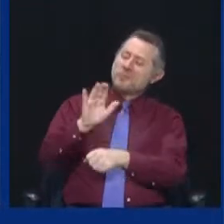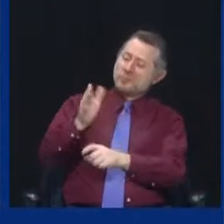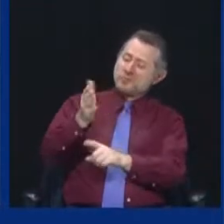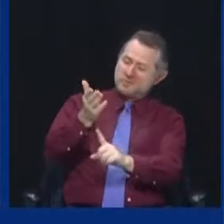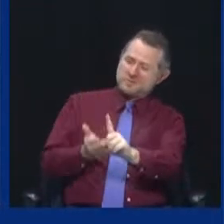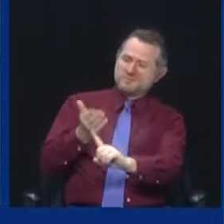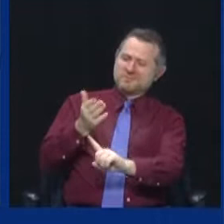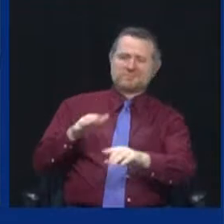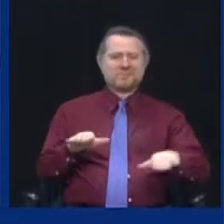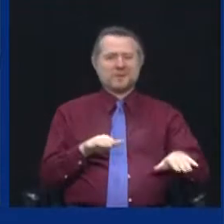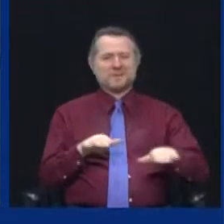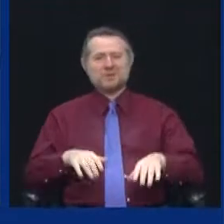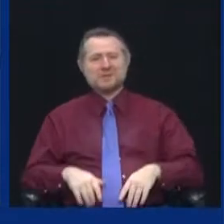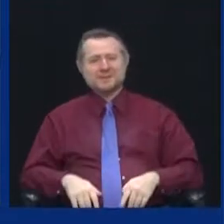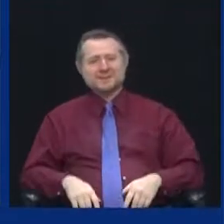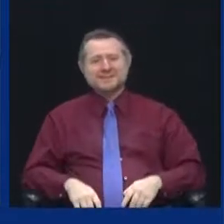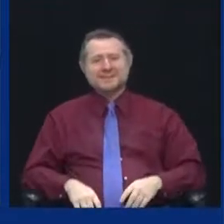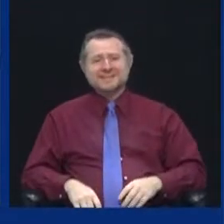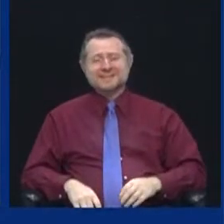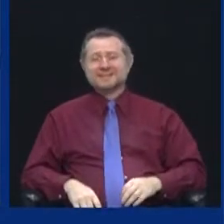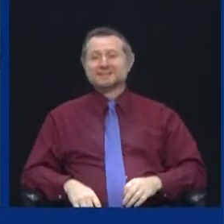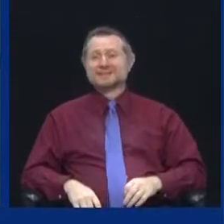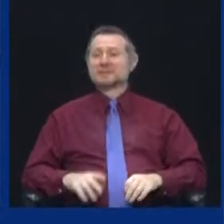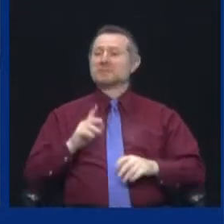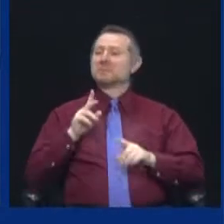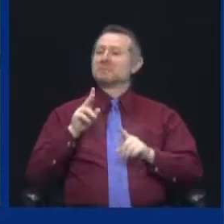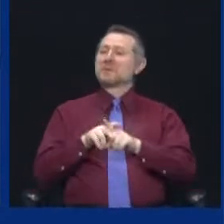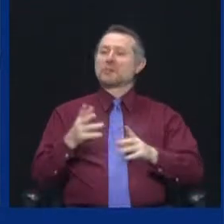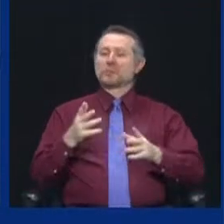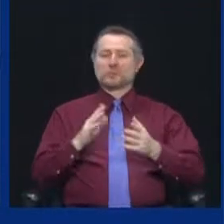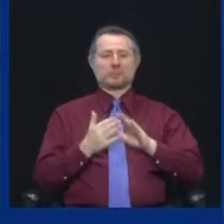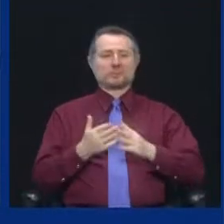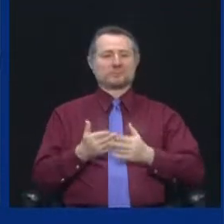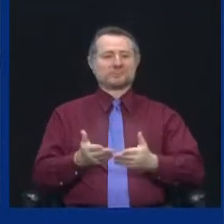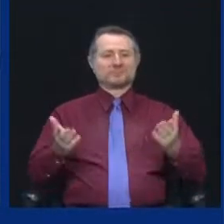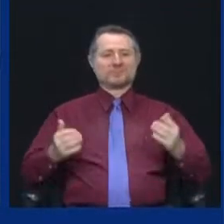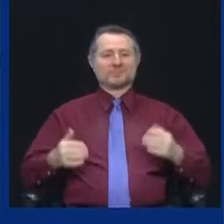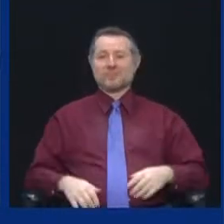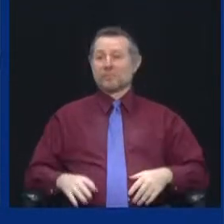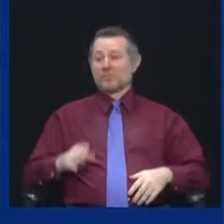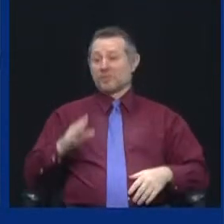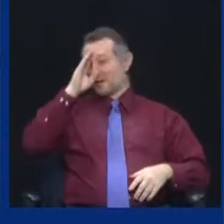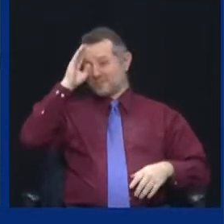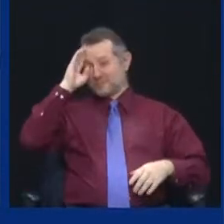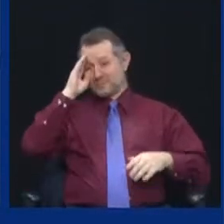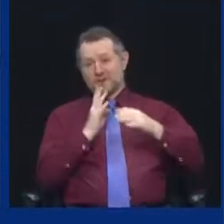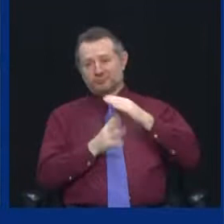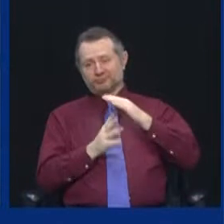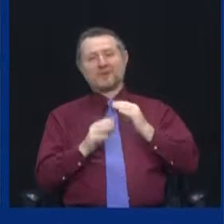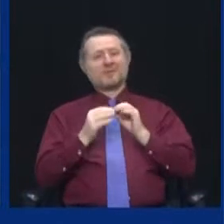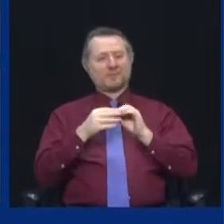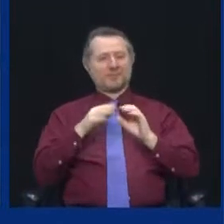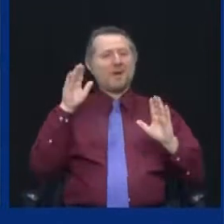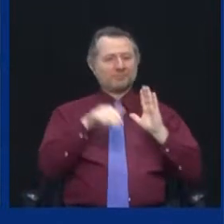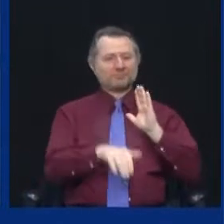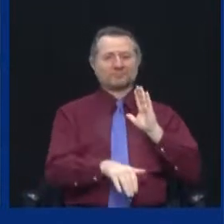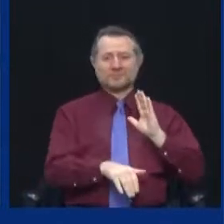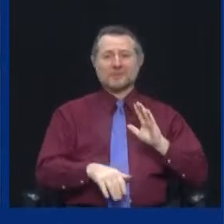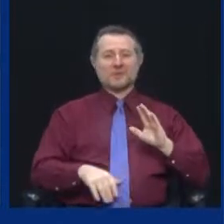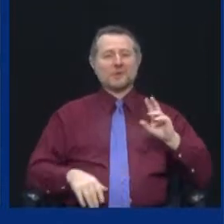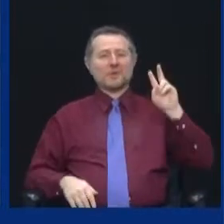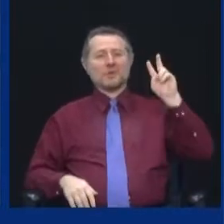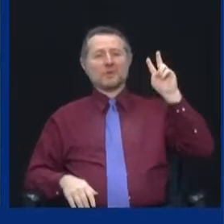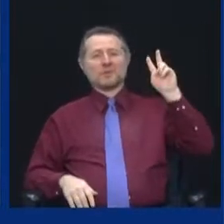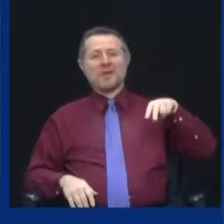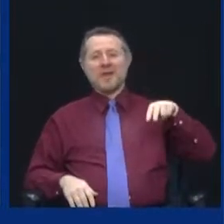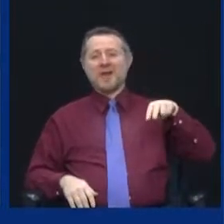And that extends to a community also. Hospitalizations, way down, 2,000. That's